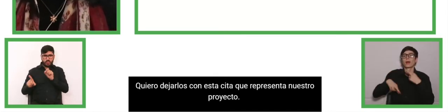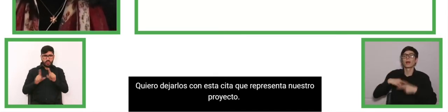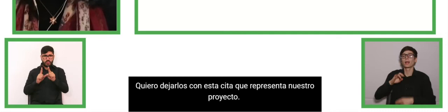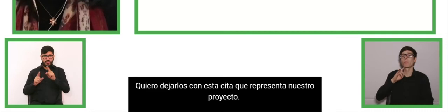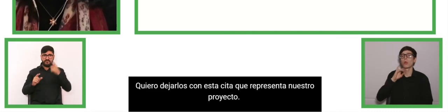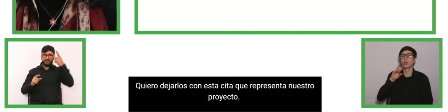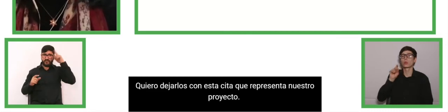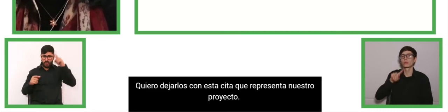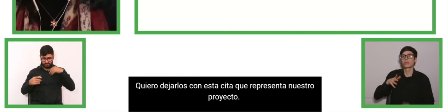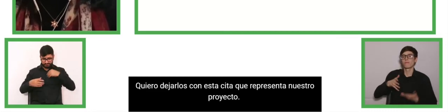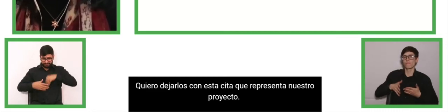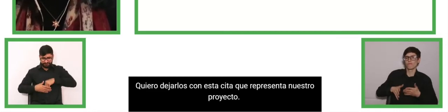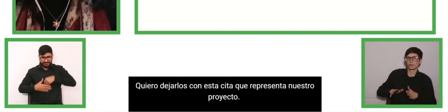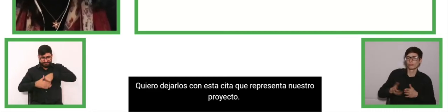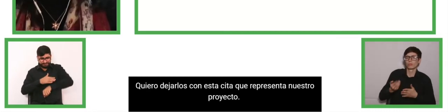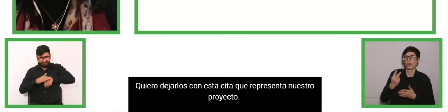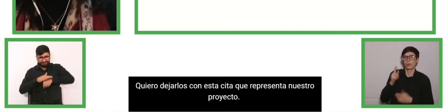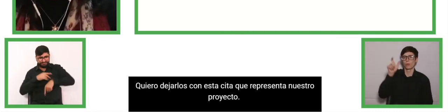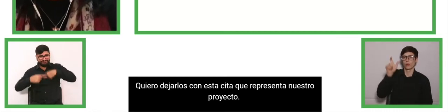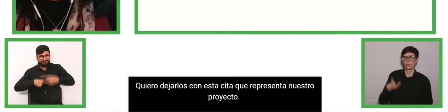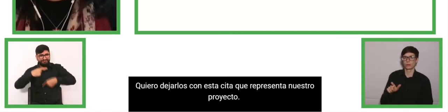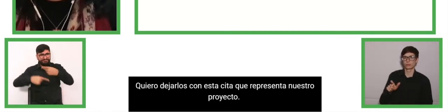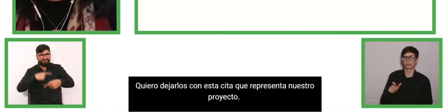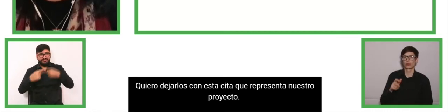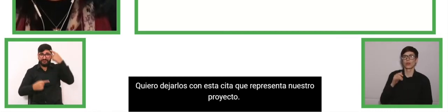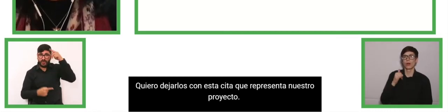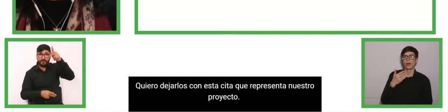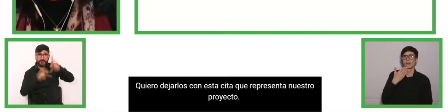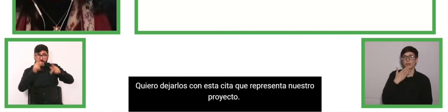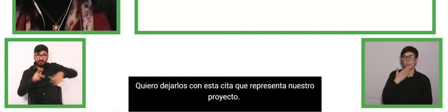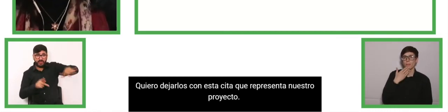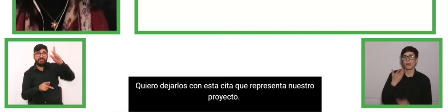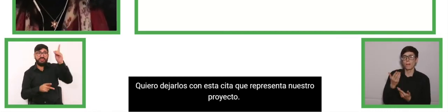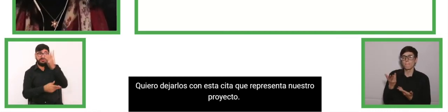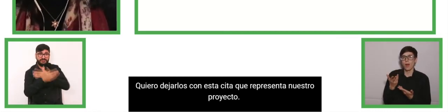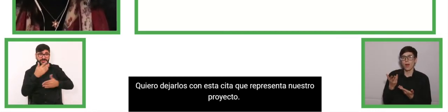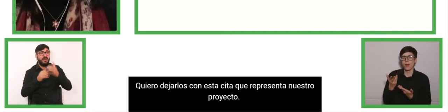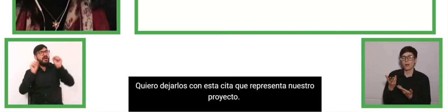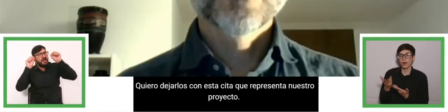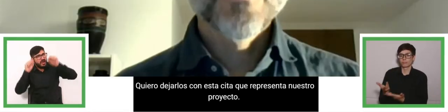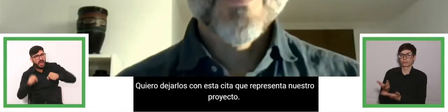opportunity to share our experience in this important event.